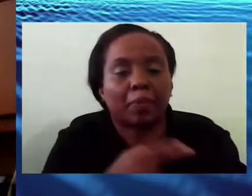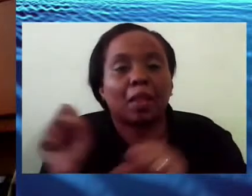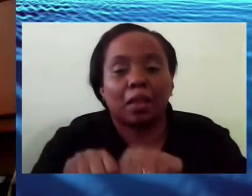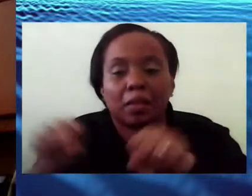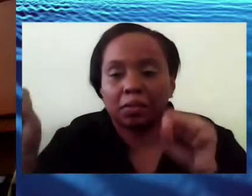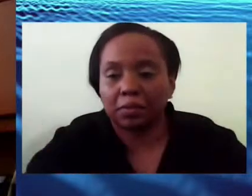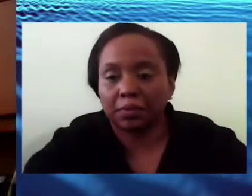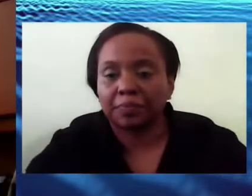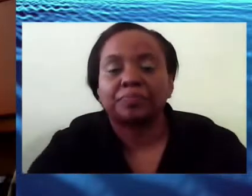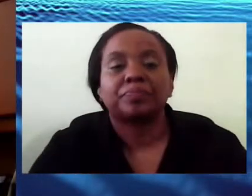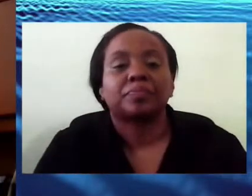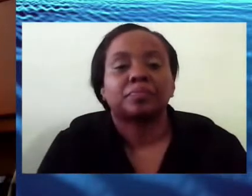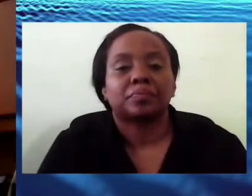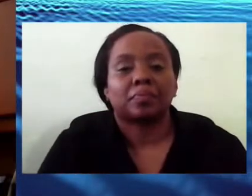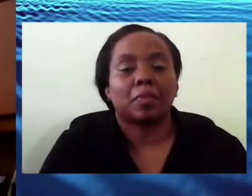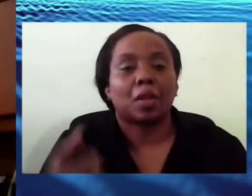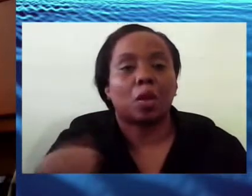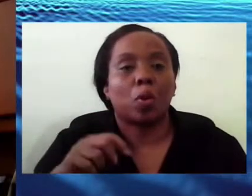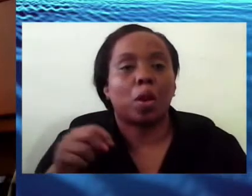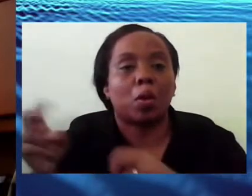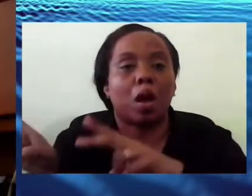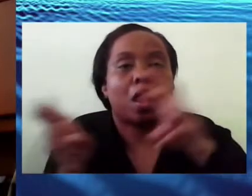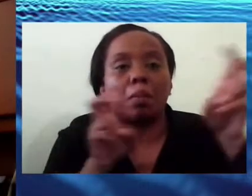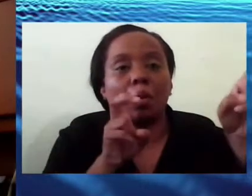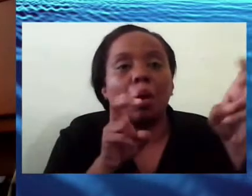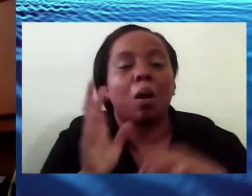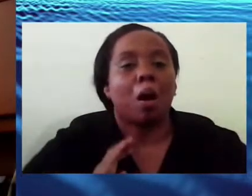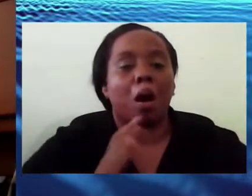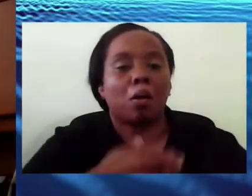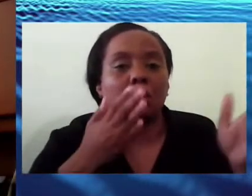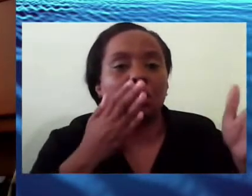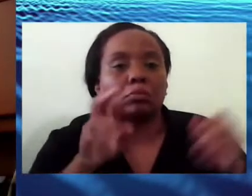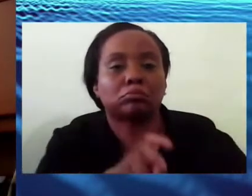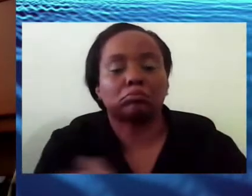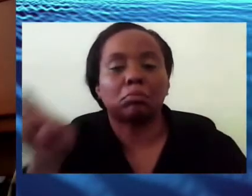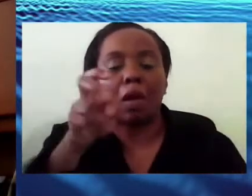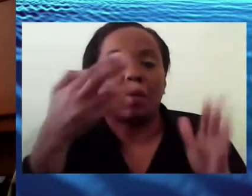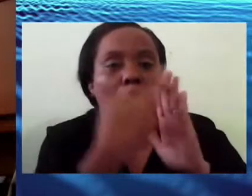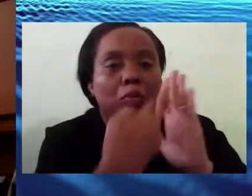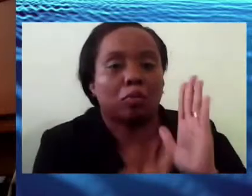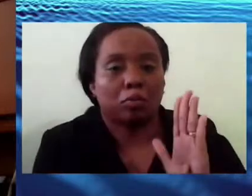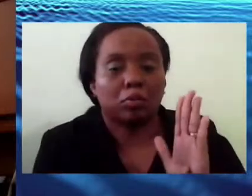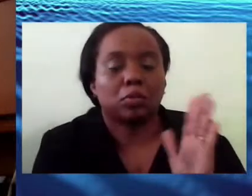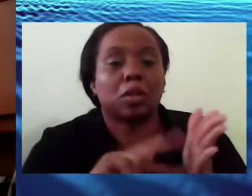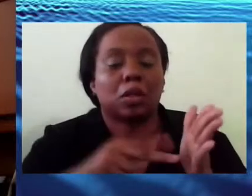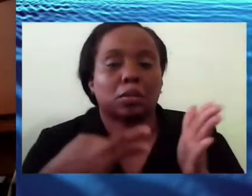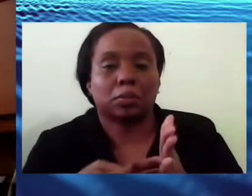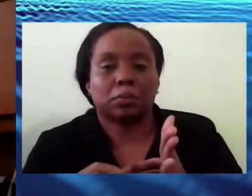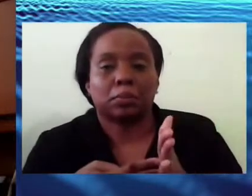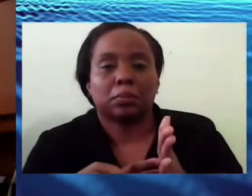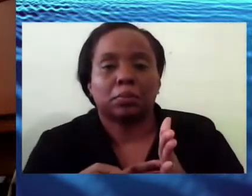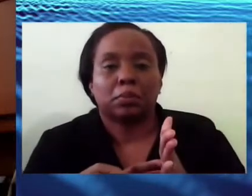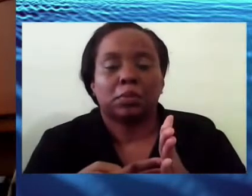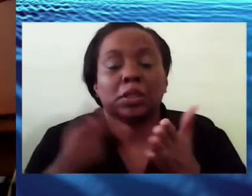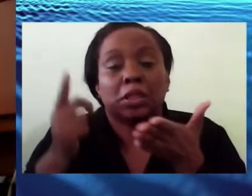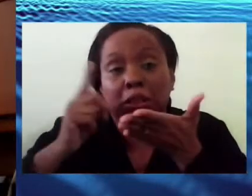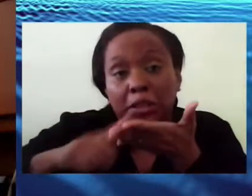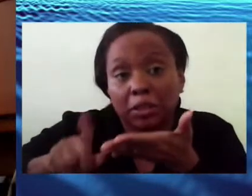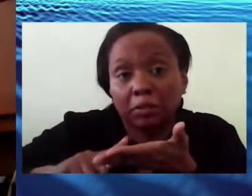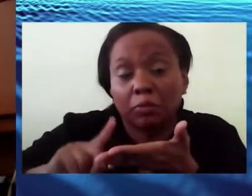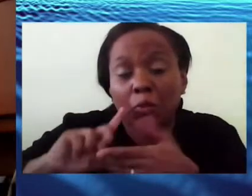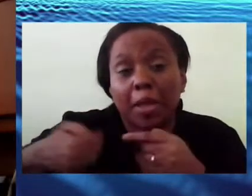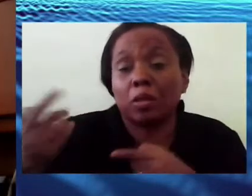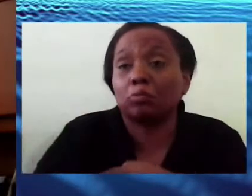we already upload our travel protocols and then shifts the burden of proof onto the check-in process prior to arrival